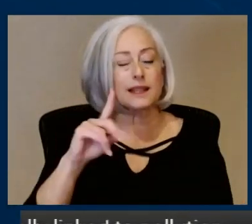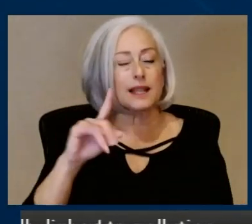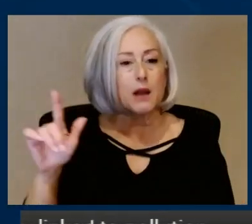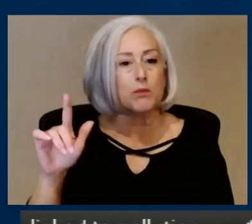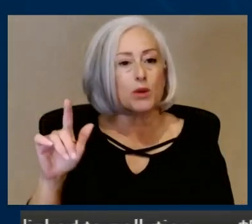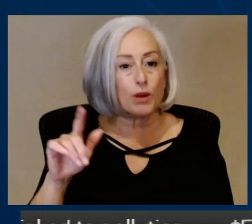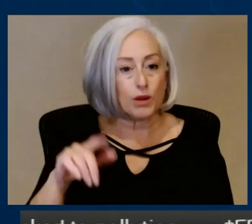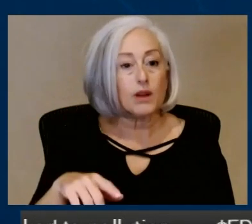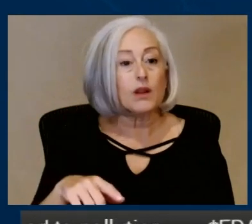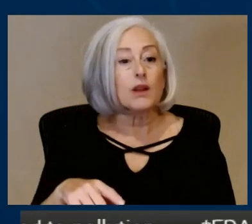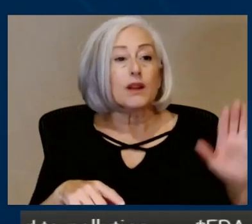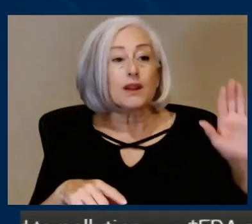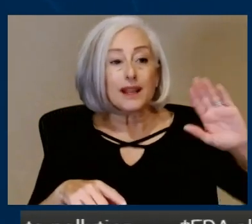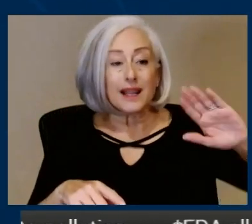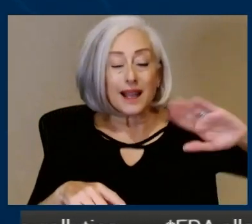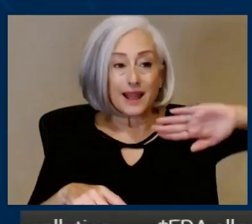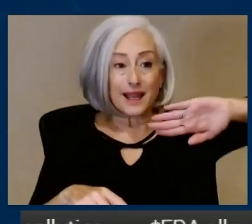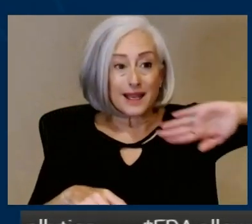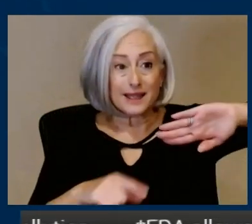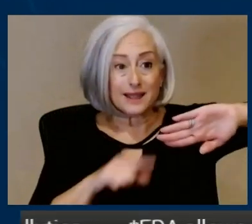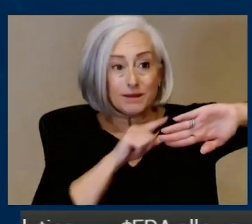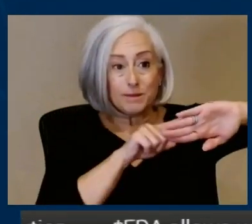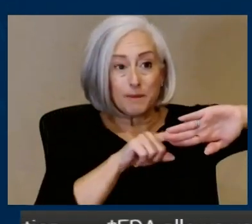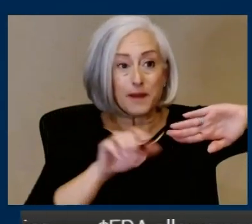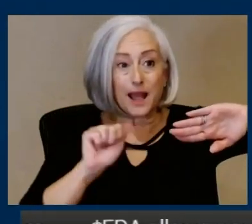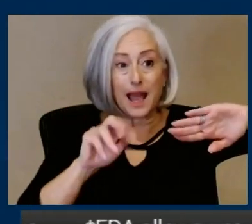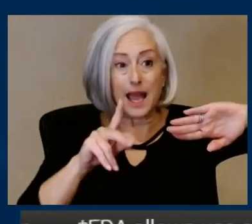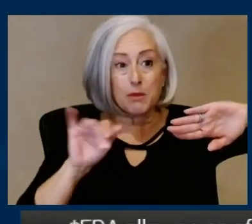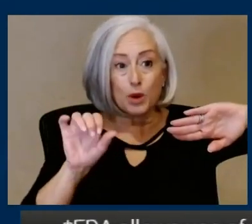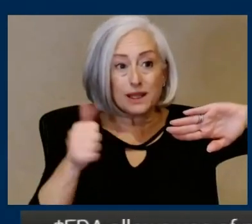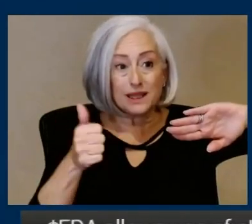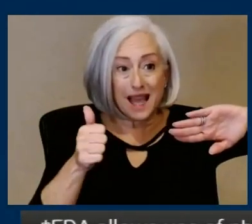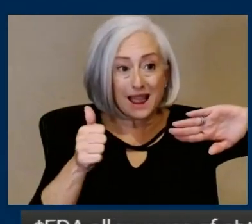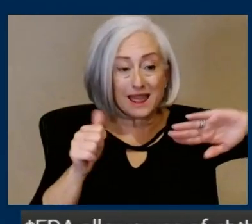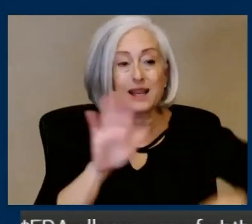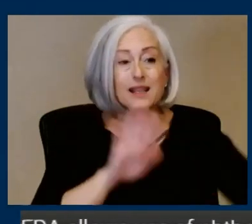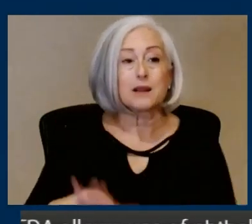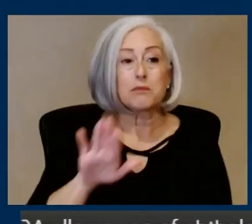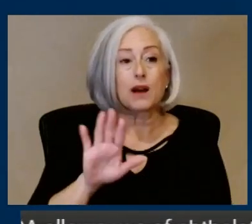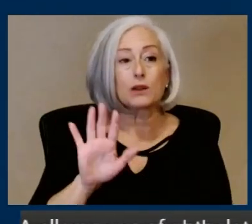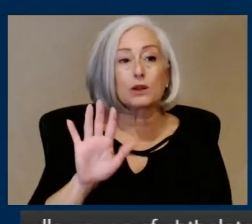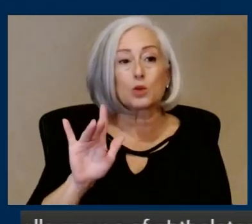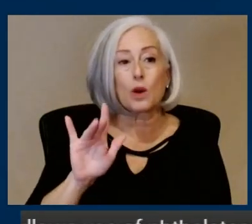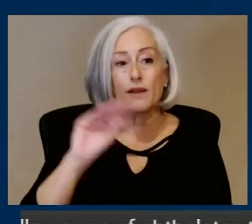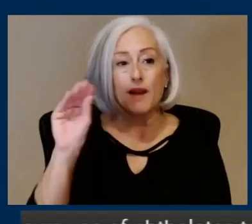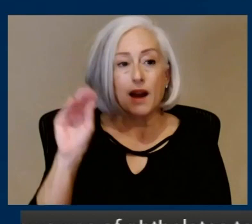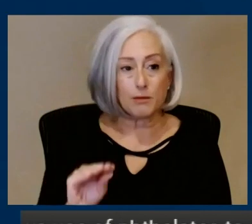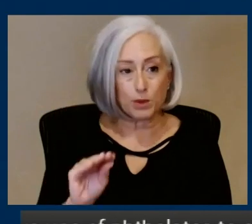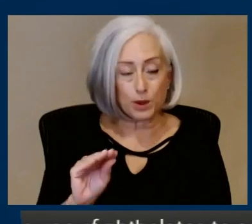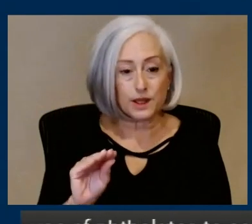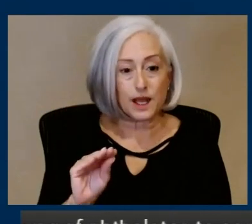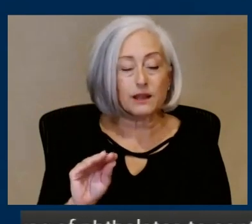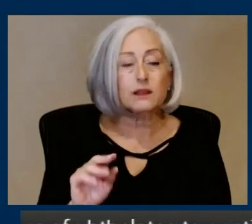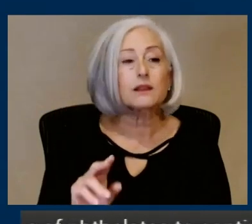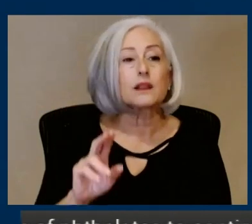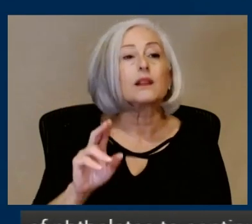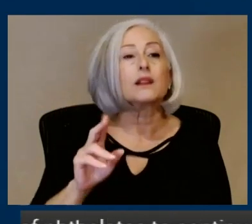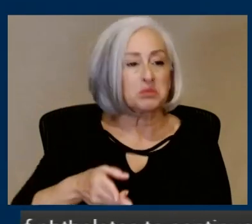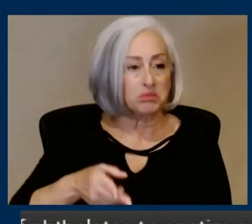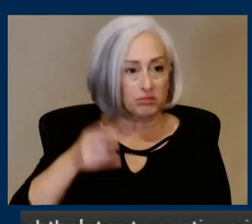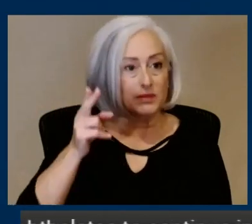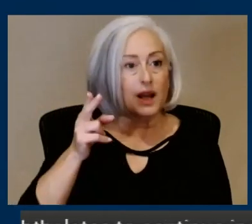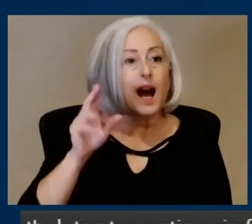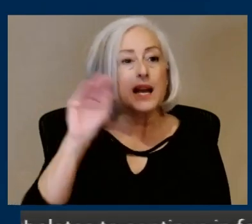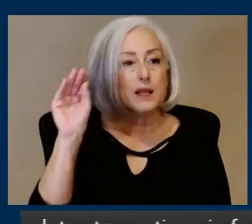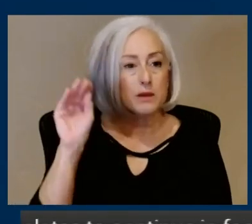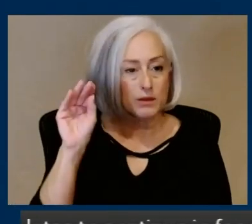is looking at April 10th, and you can see that about 25% of the U.S. counties were in that higher substantial range.